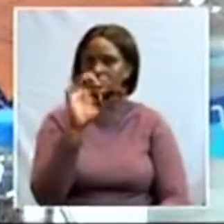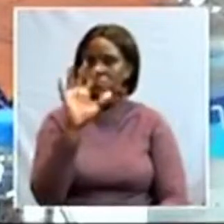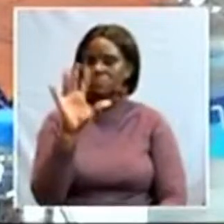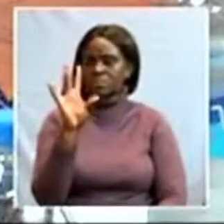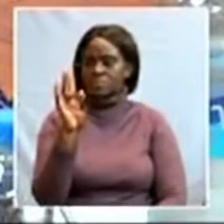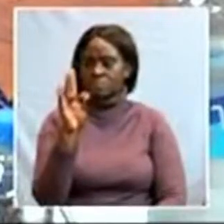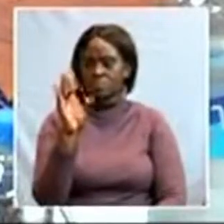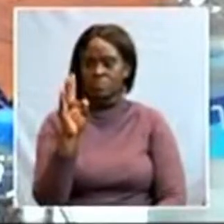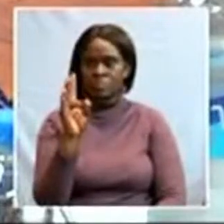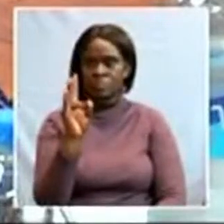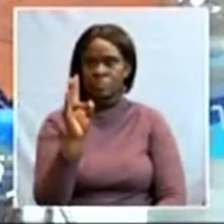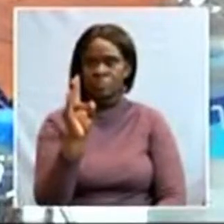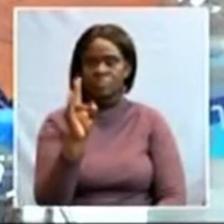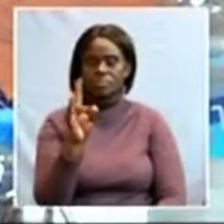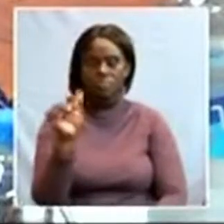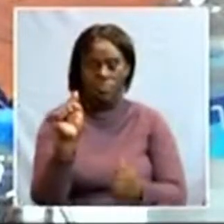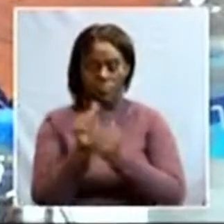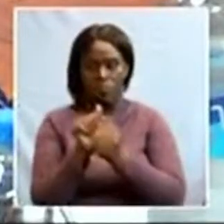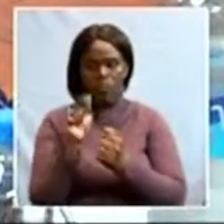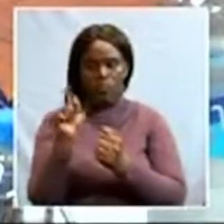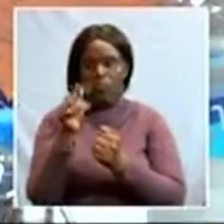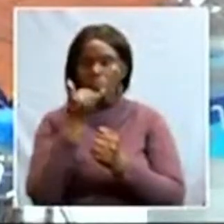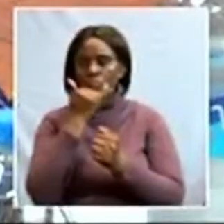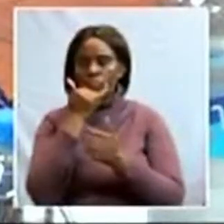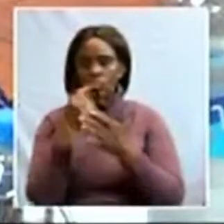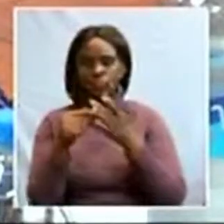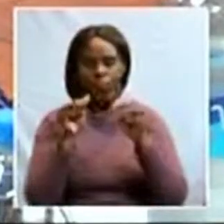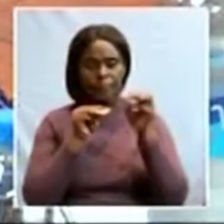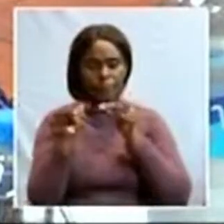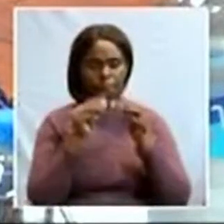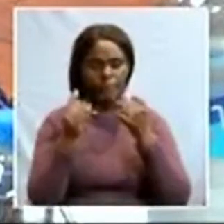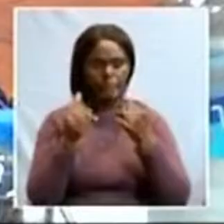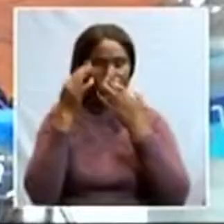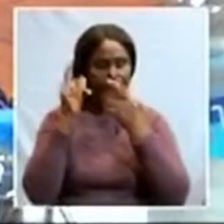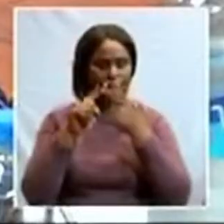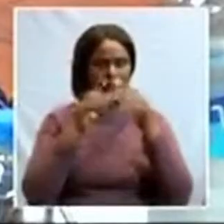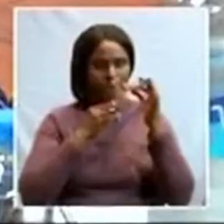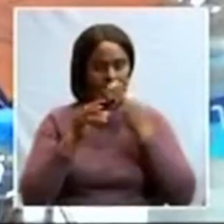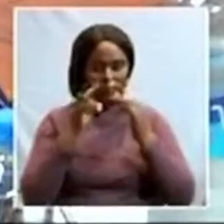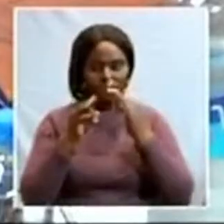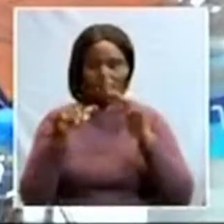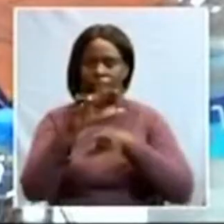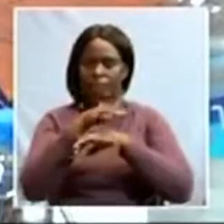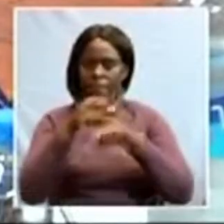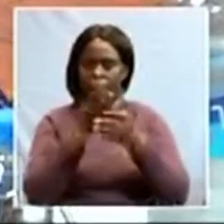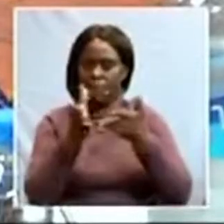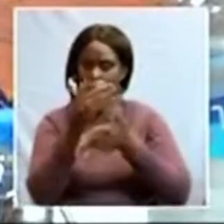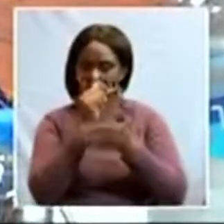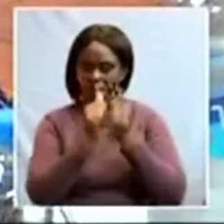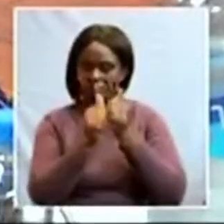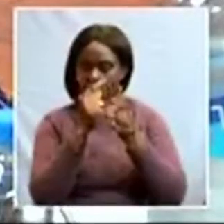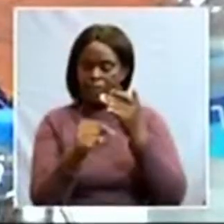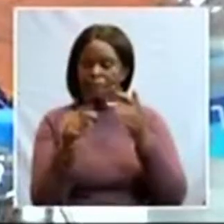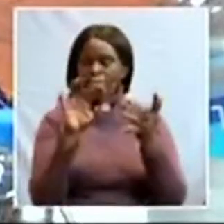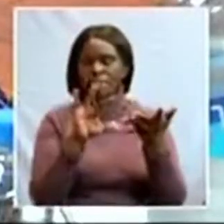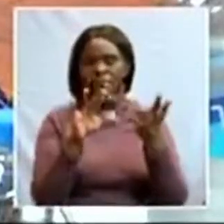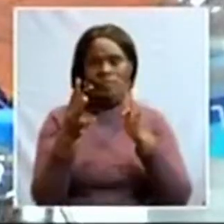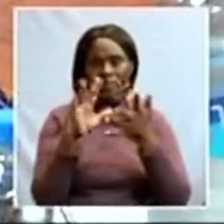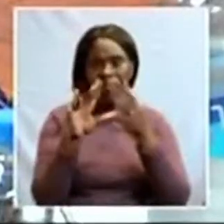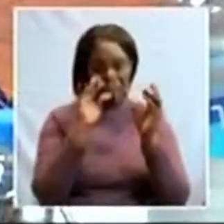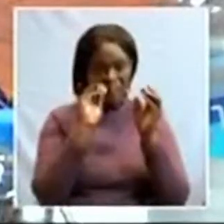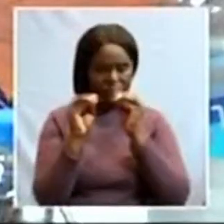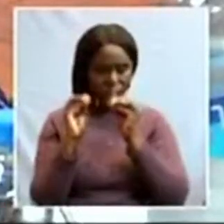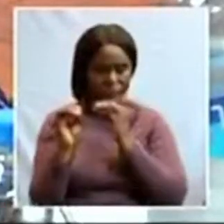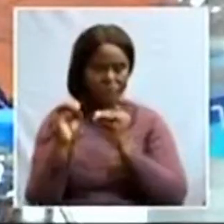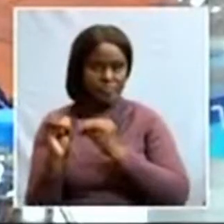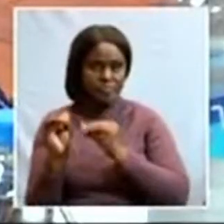4,457. And cause of query. Management wishes to state that the overcollection was due to partial